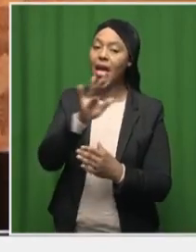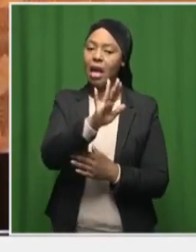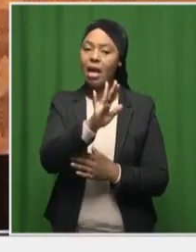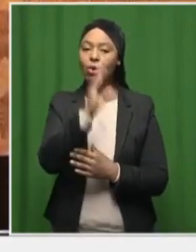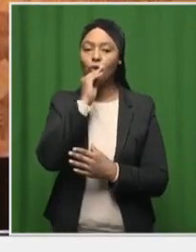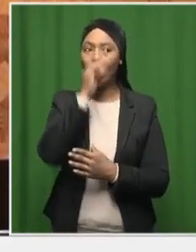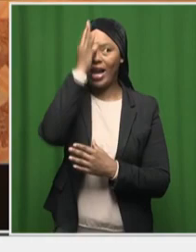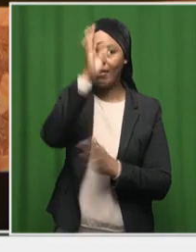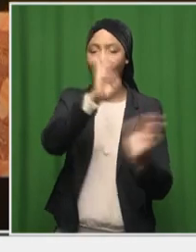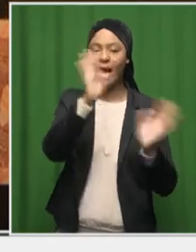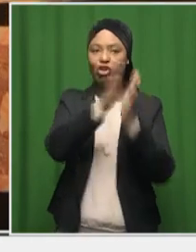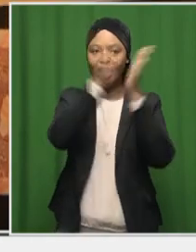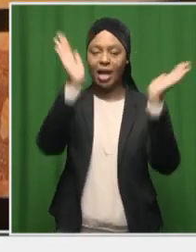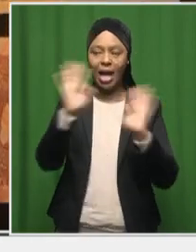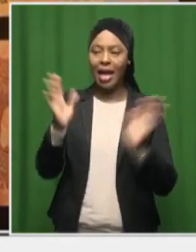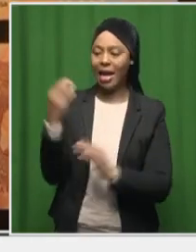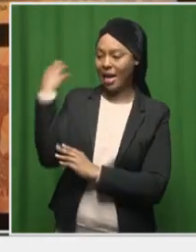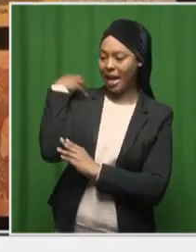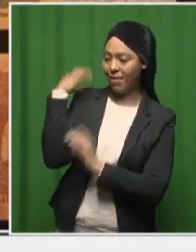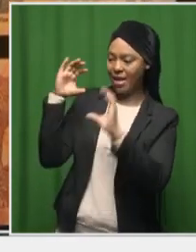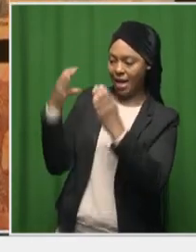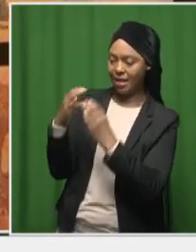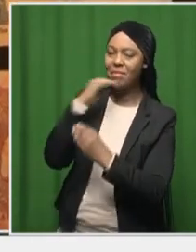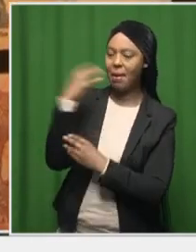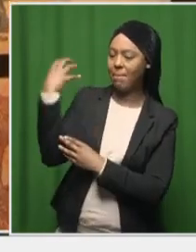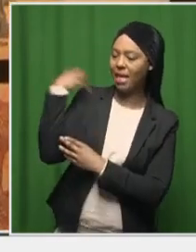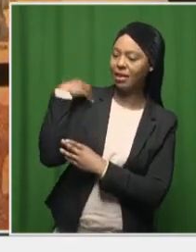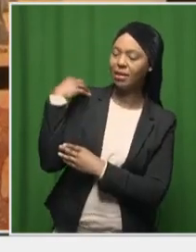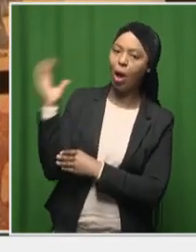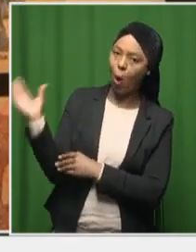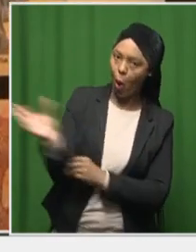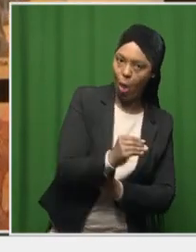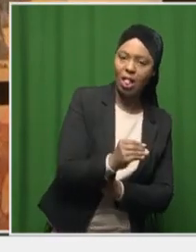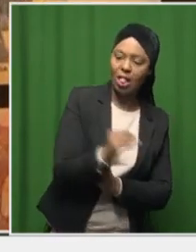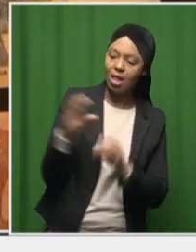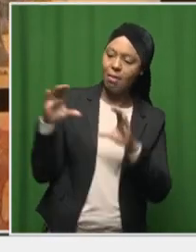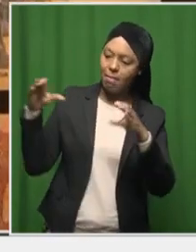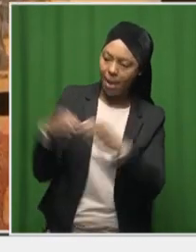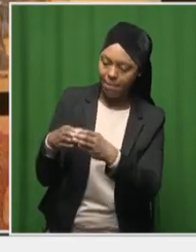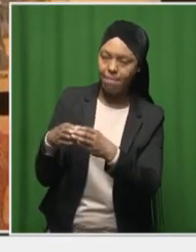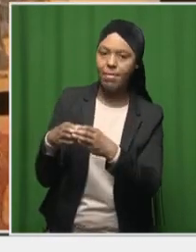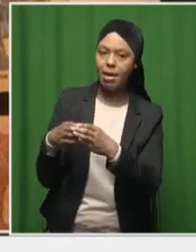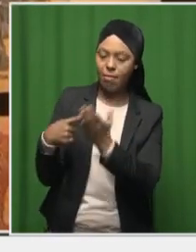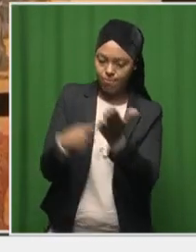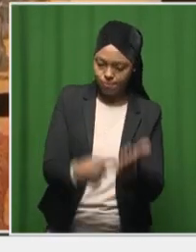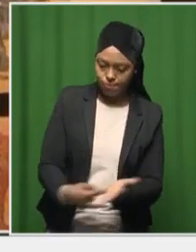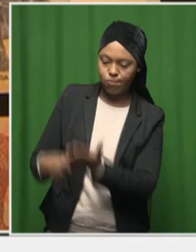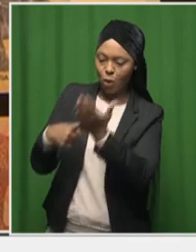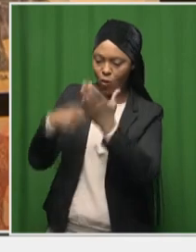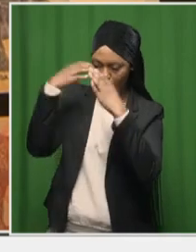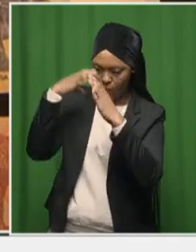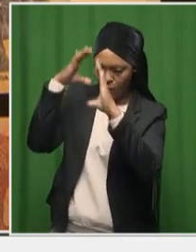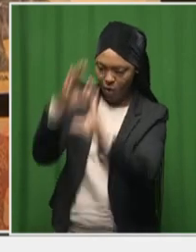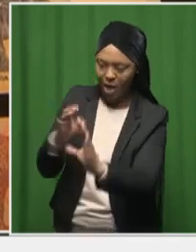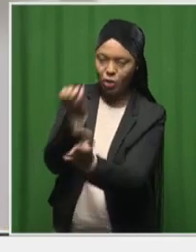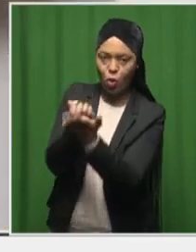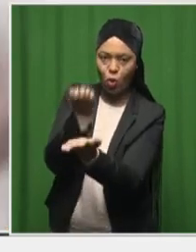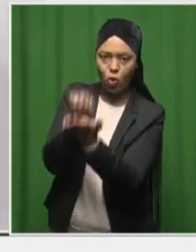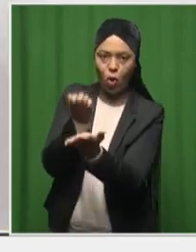talk government in general. The cabinet has to drop everything else and literally focus on the